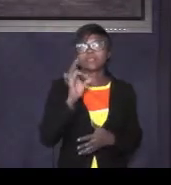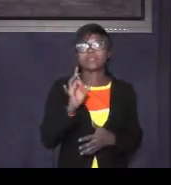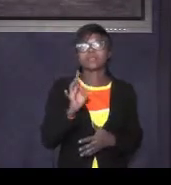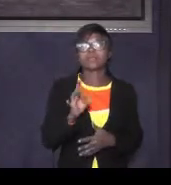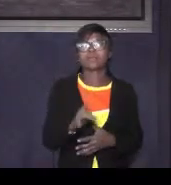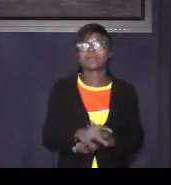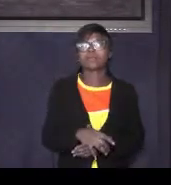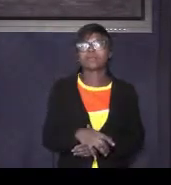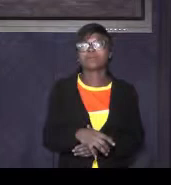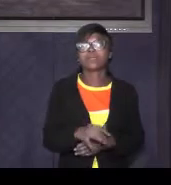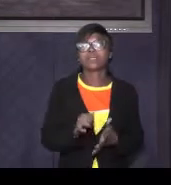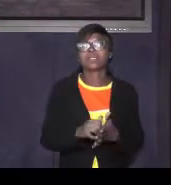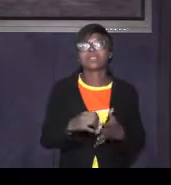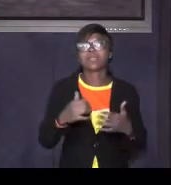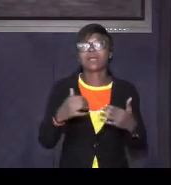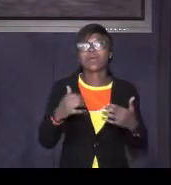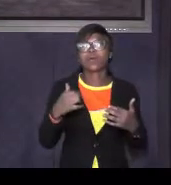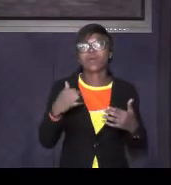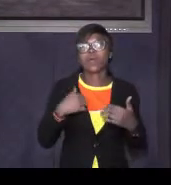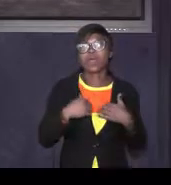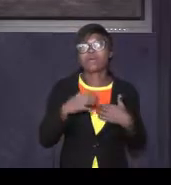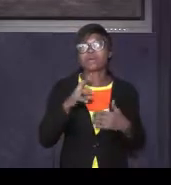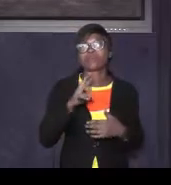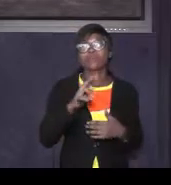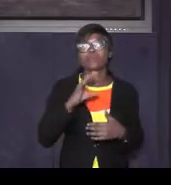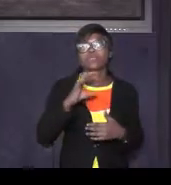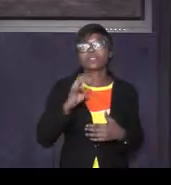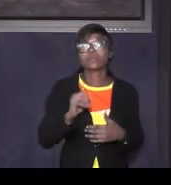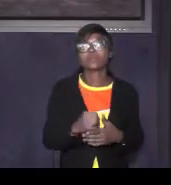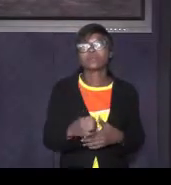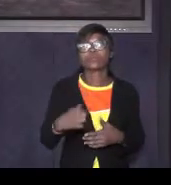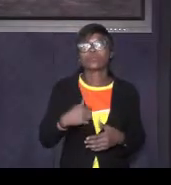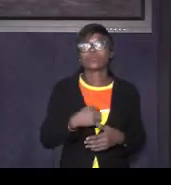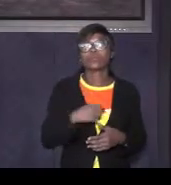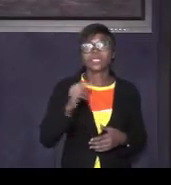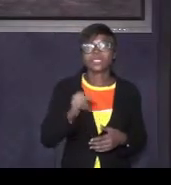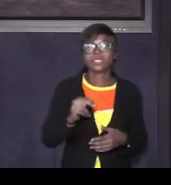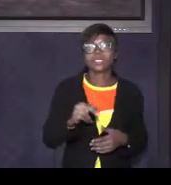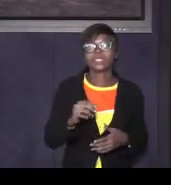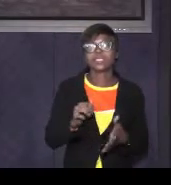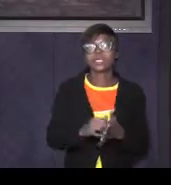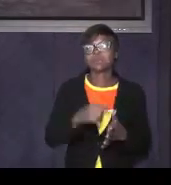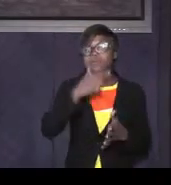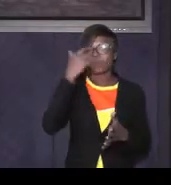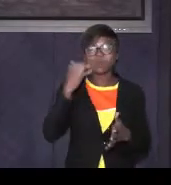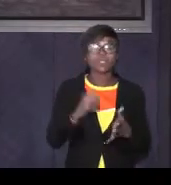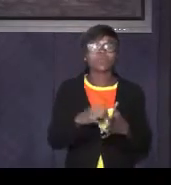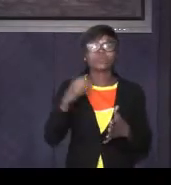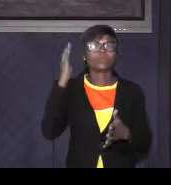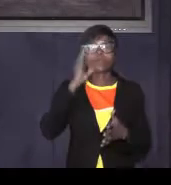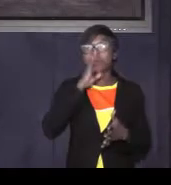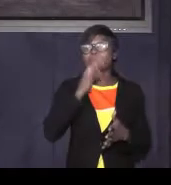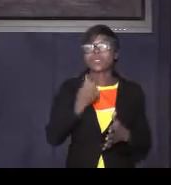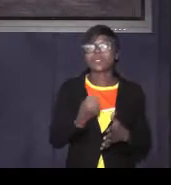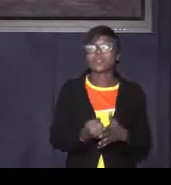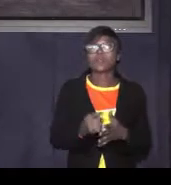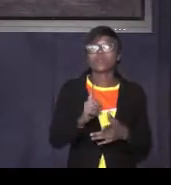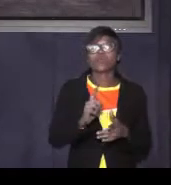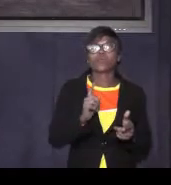be 2 because everything must be 10. And that is why we have 2 centimeters here. And we need this because that will be the breadth